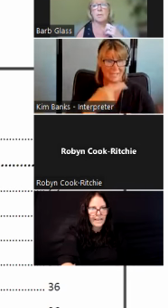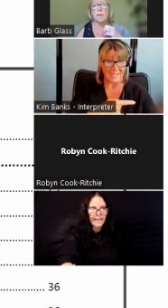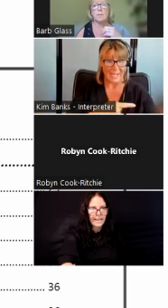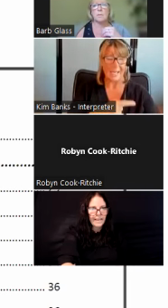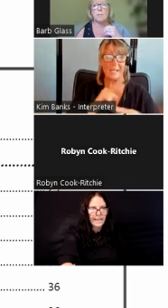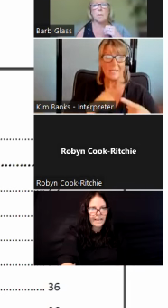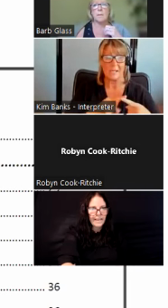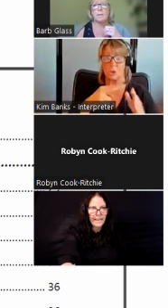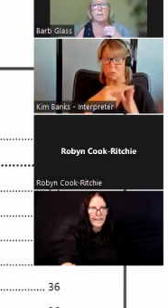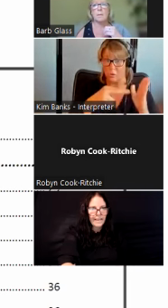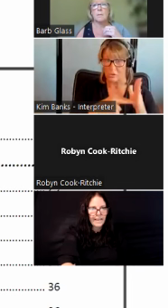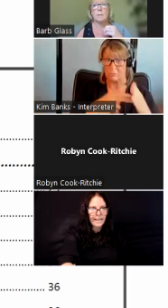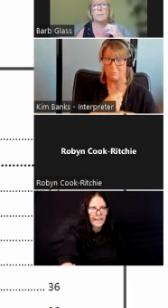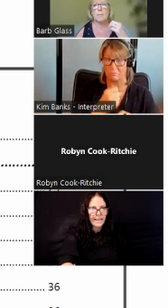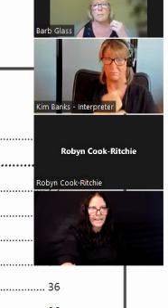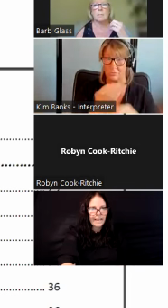and Creating a Service Plan,